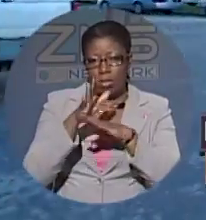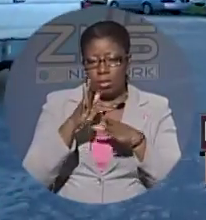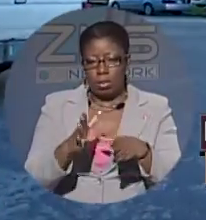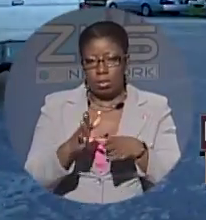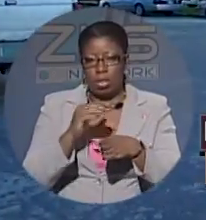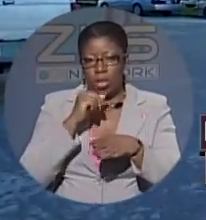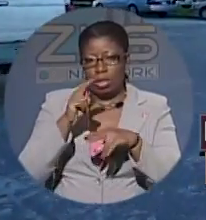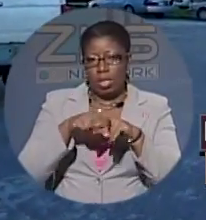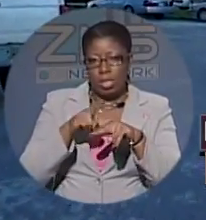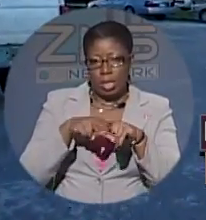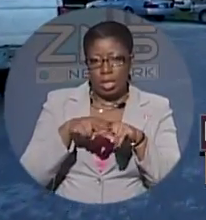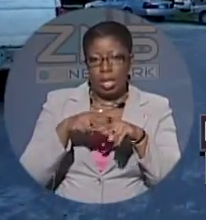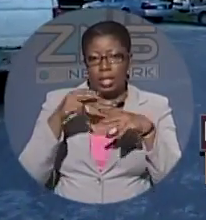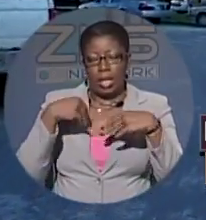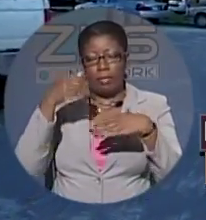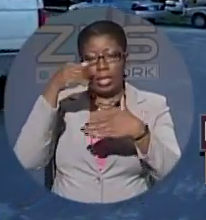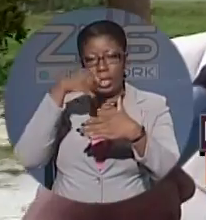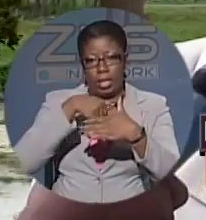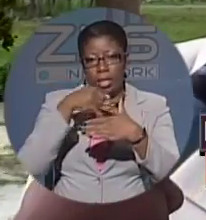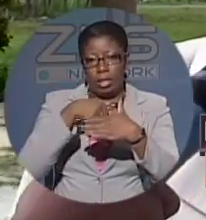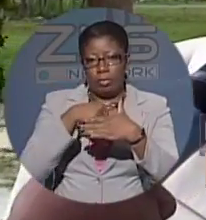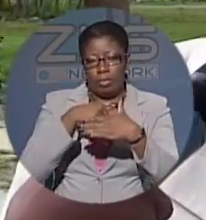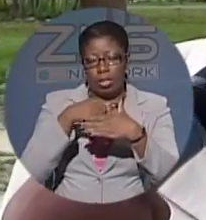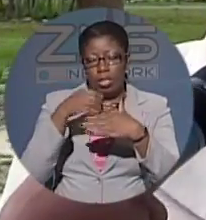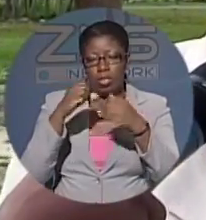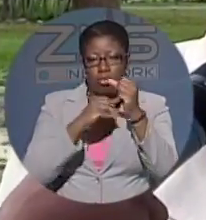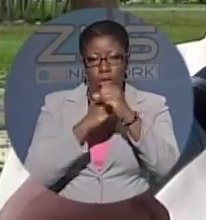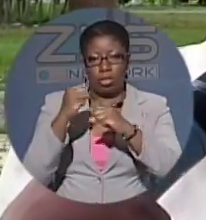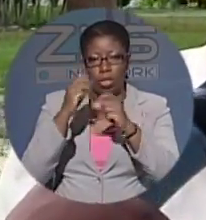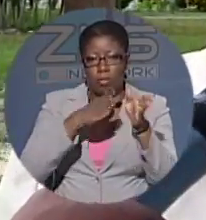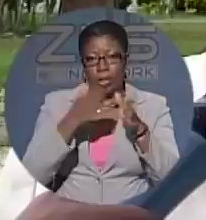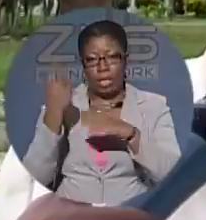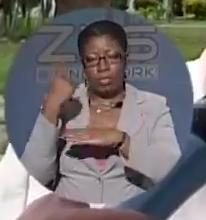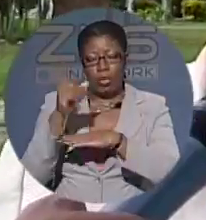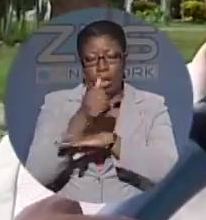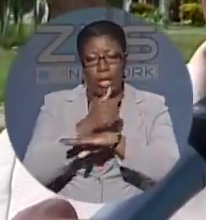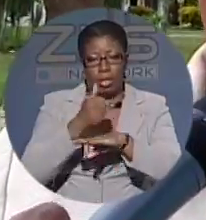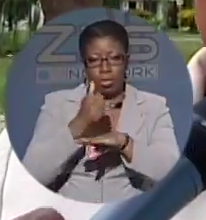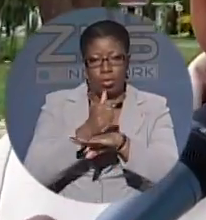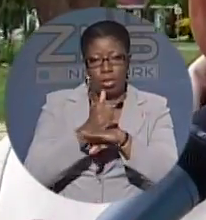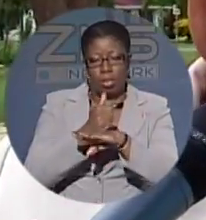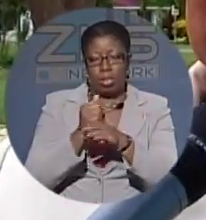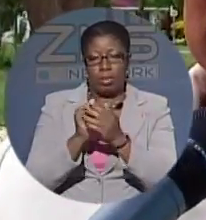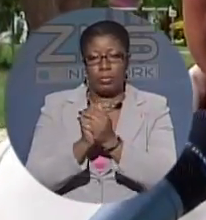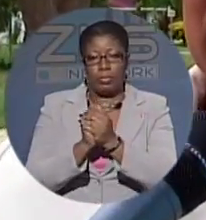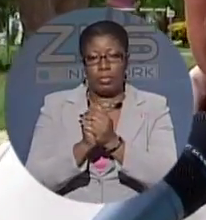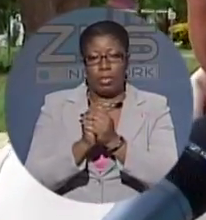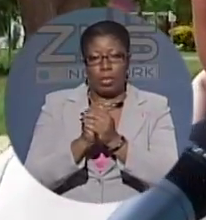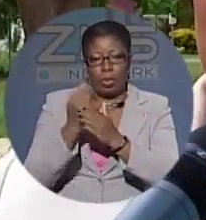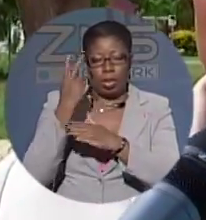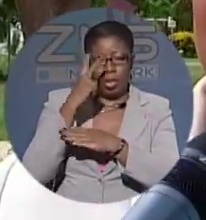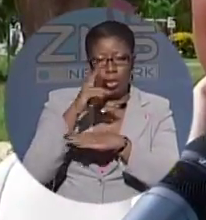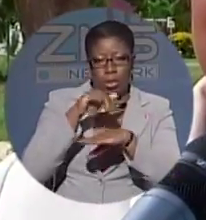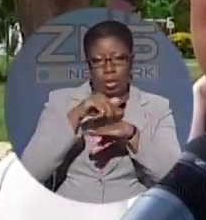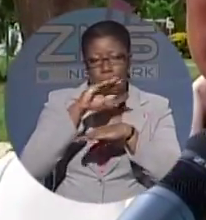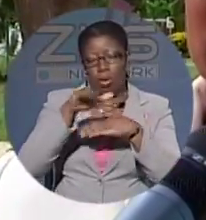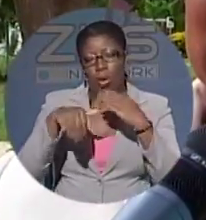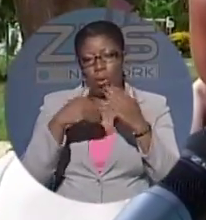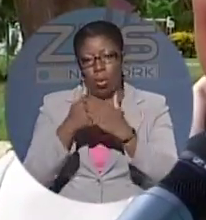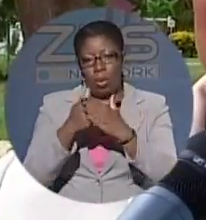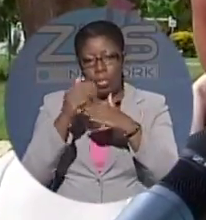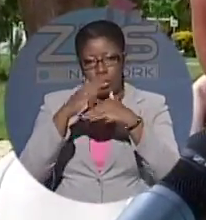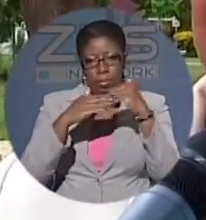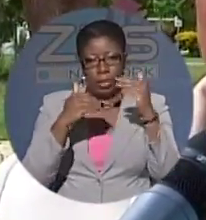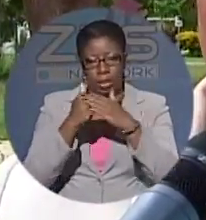some infrastructure plans for Andros. We're looking into doing inspections on all the buildings that are not